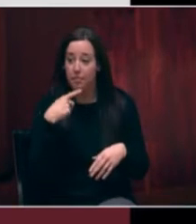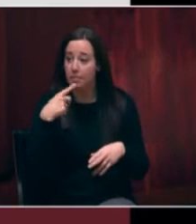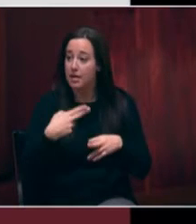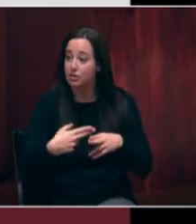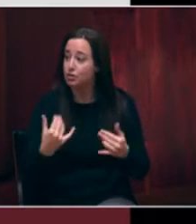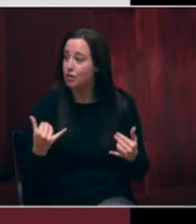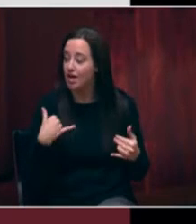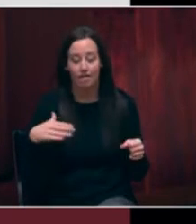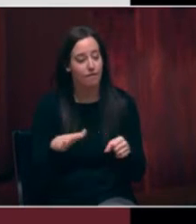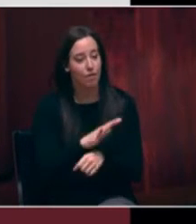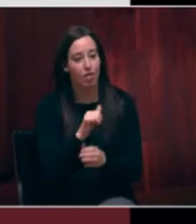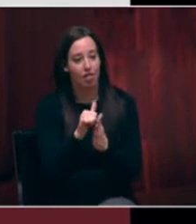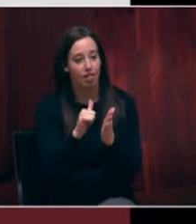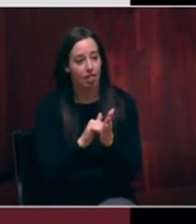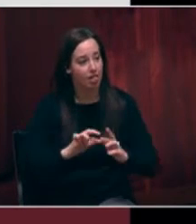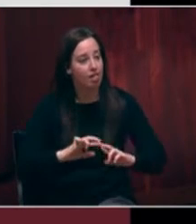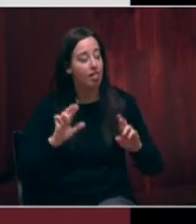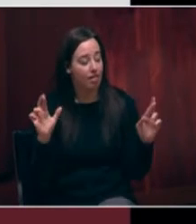agenda today.